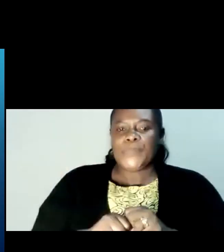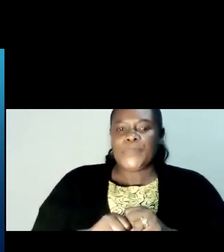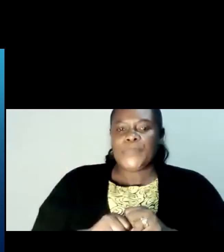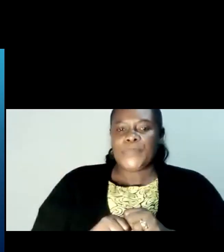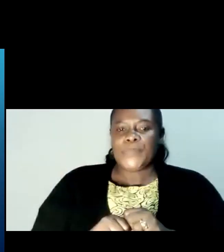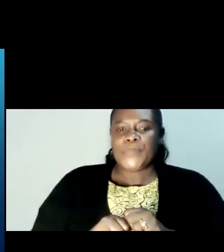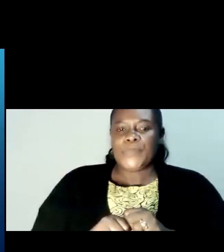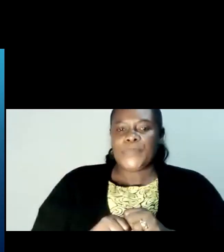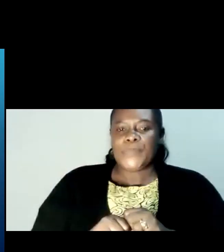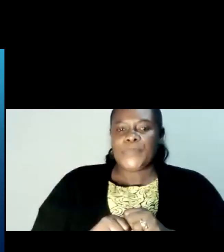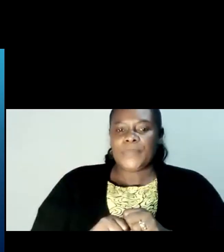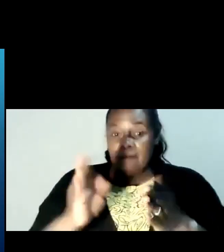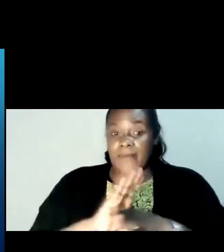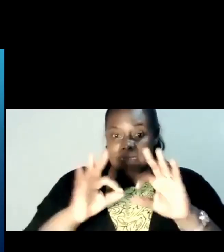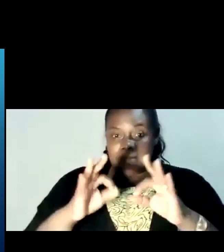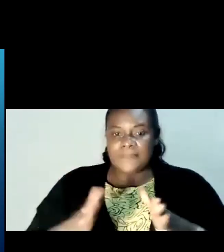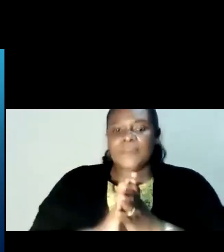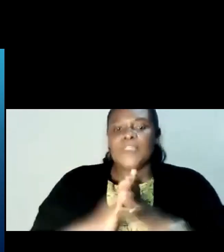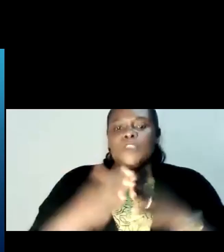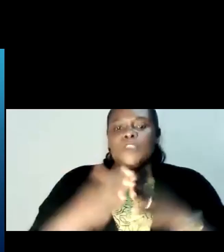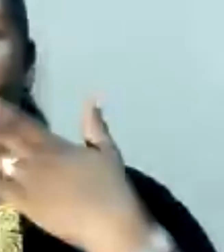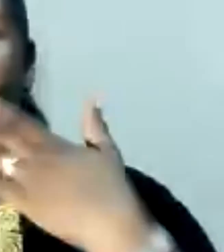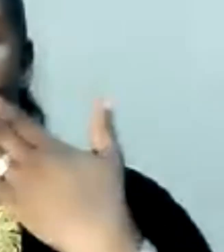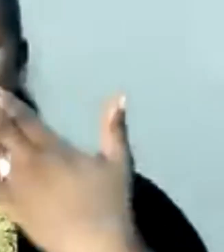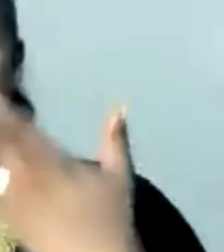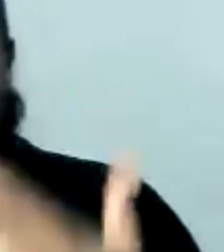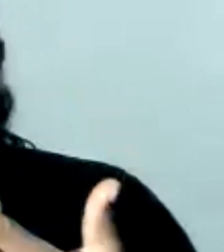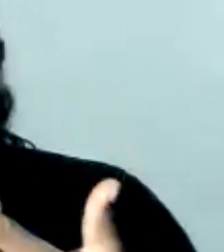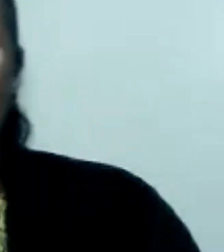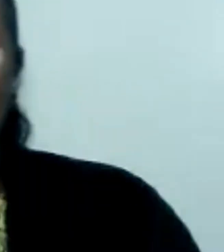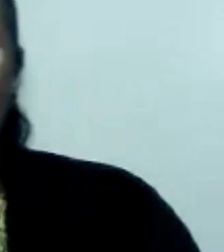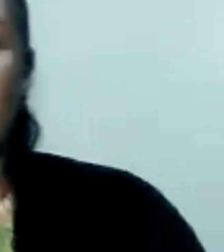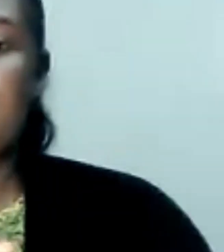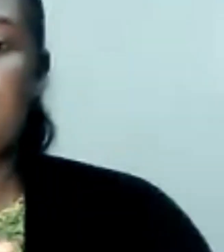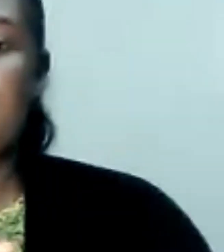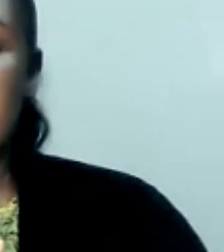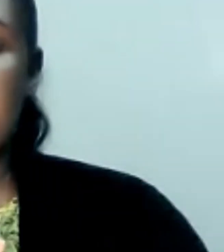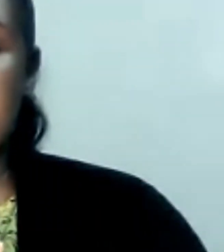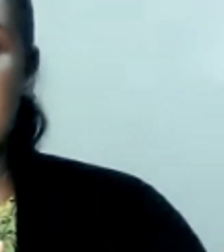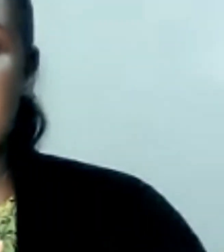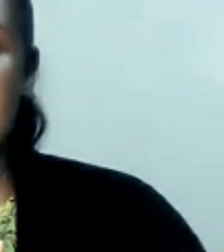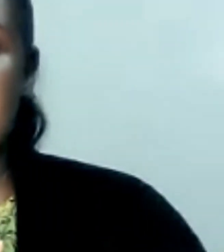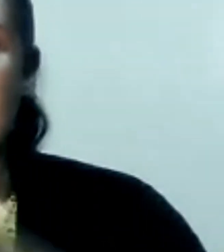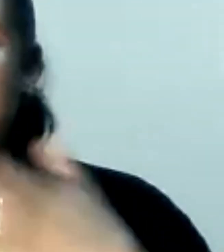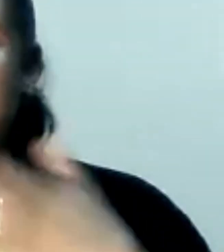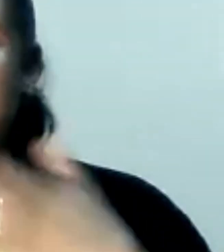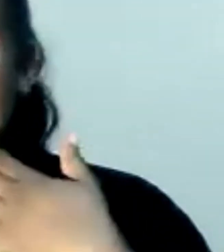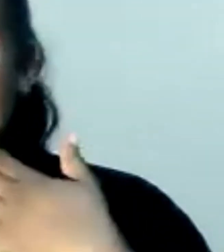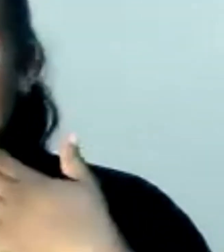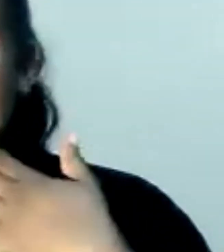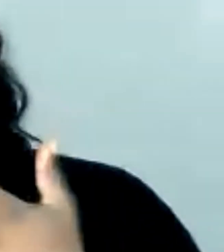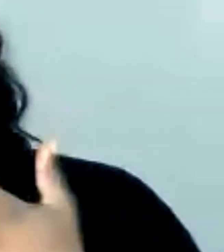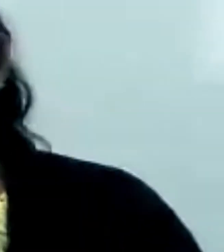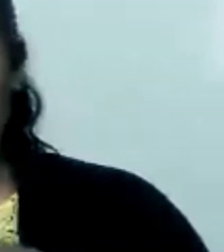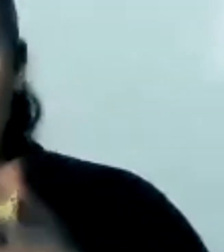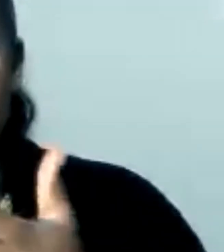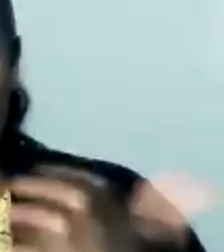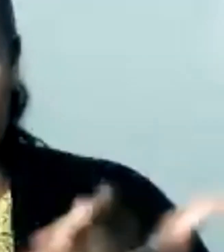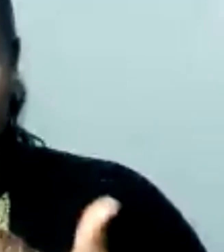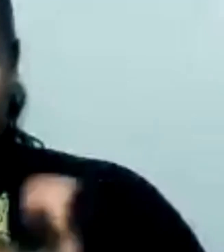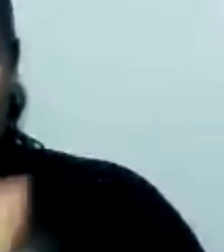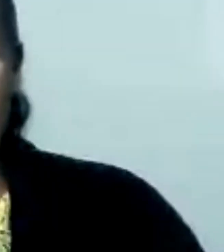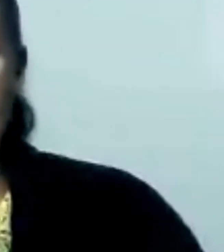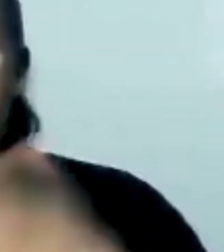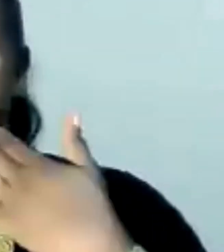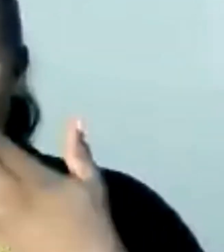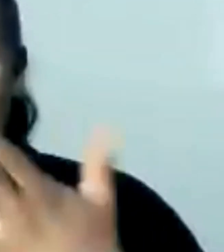thank you, thank Director Kevin for trying to for his part in helping